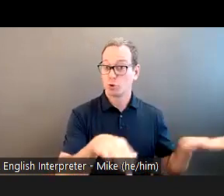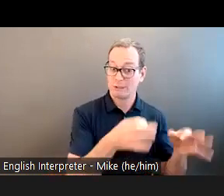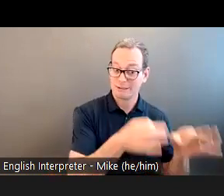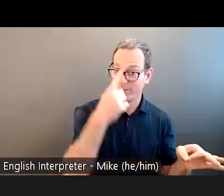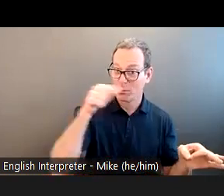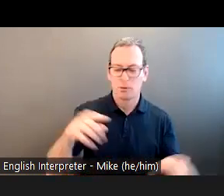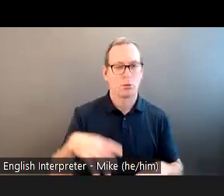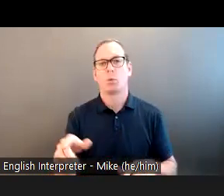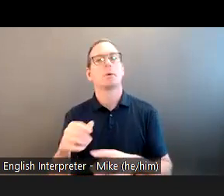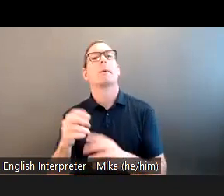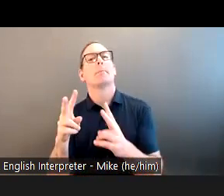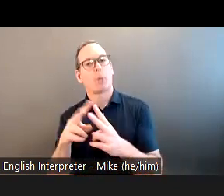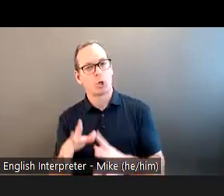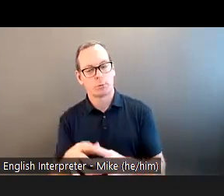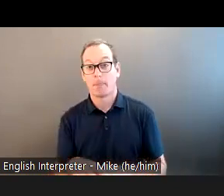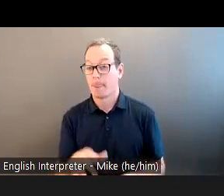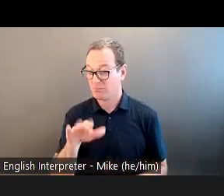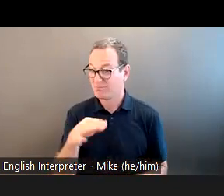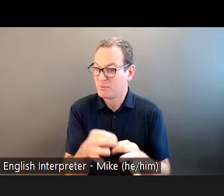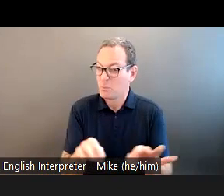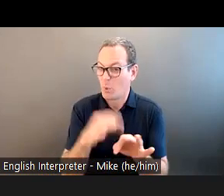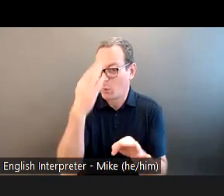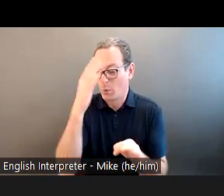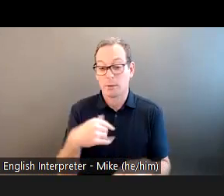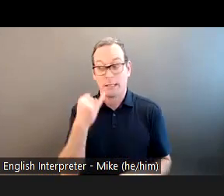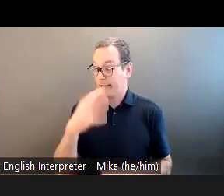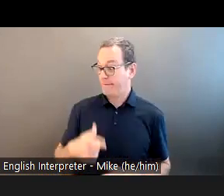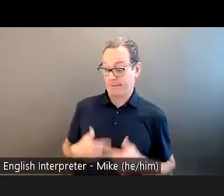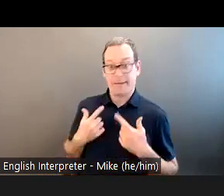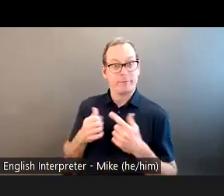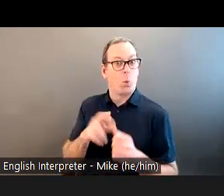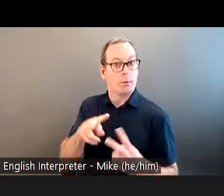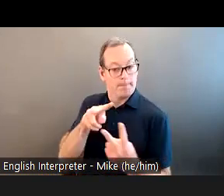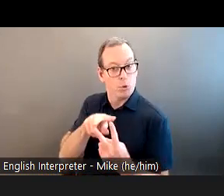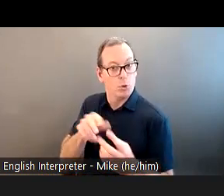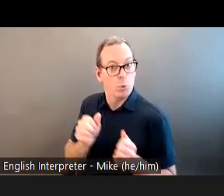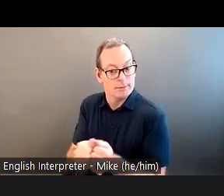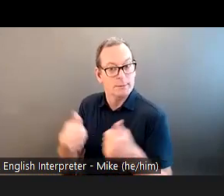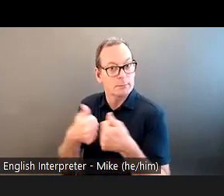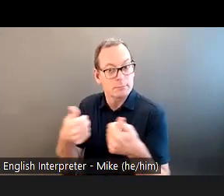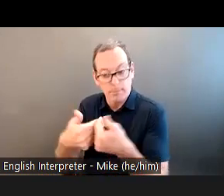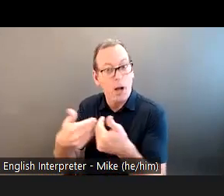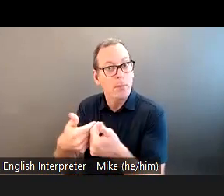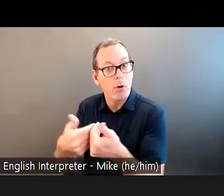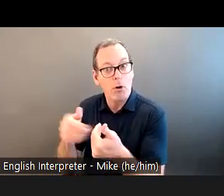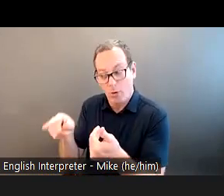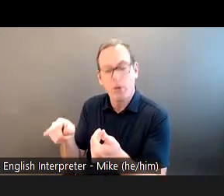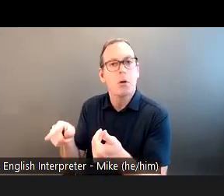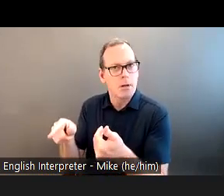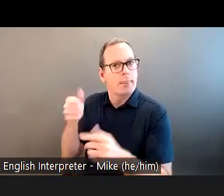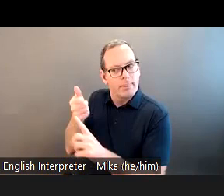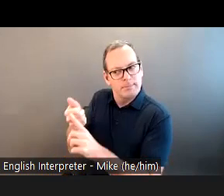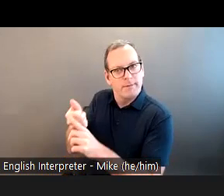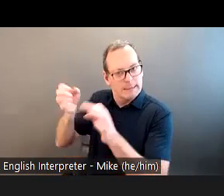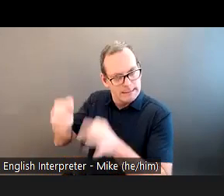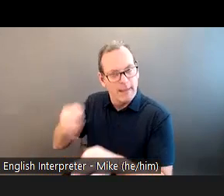got a relationship, you want to make a power of attorney document in that case, because your common law partner could essentially make decisions on